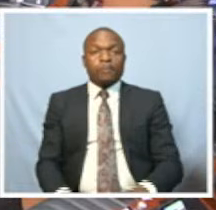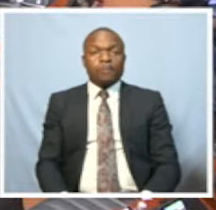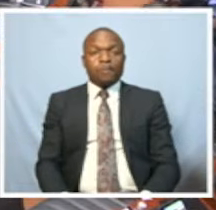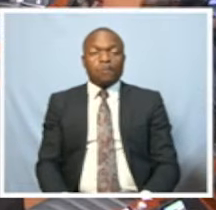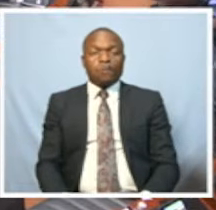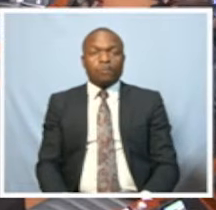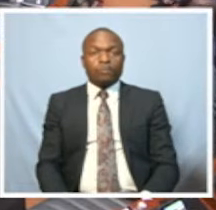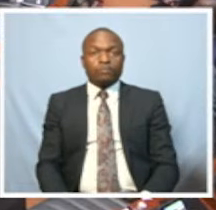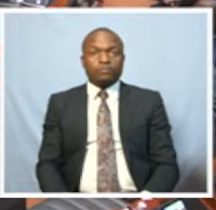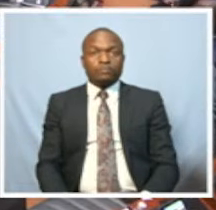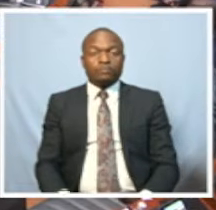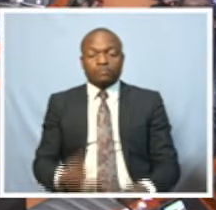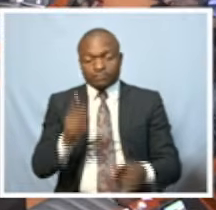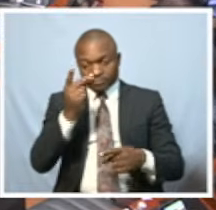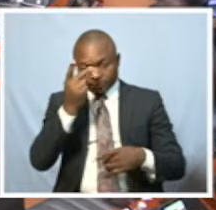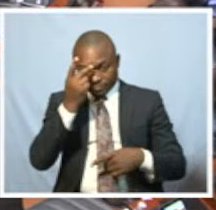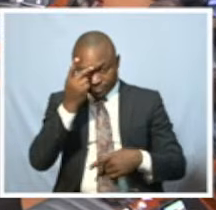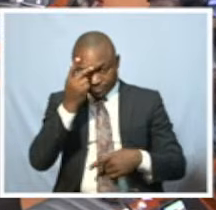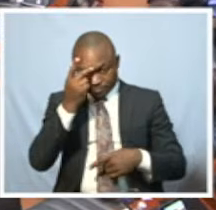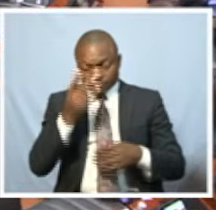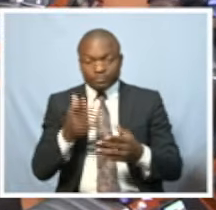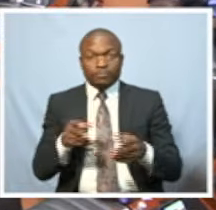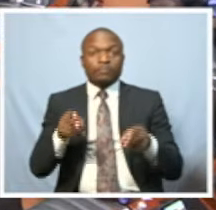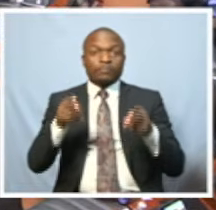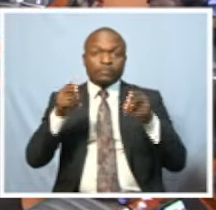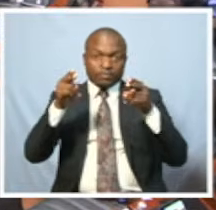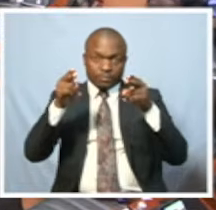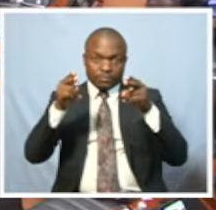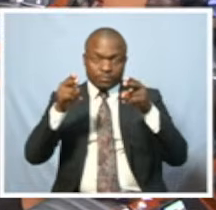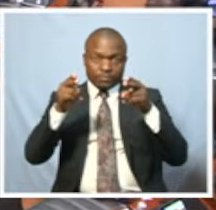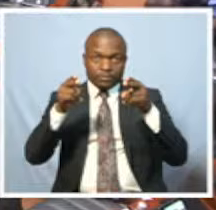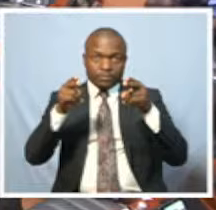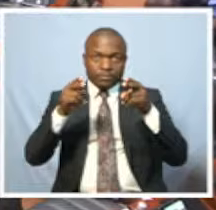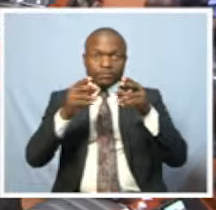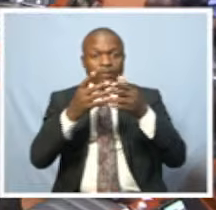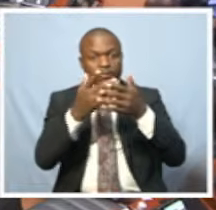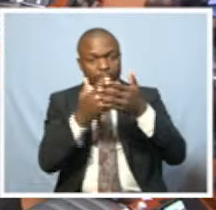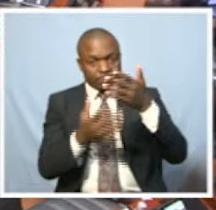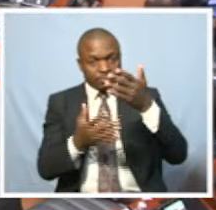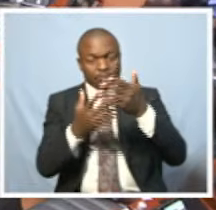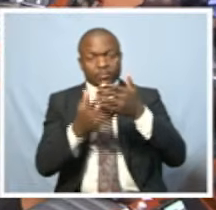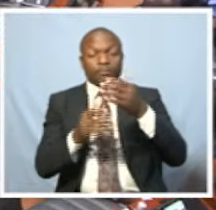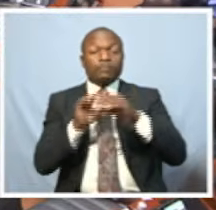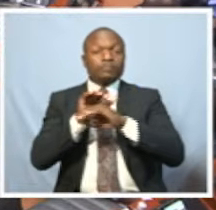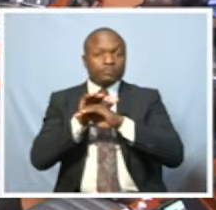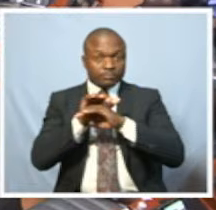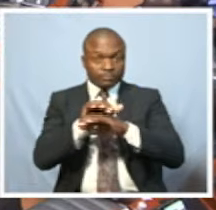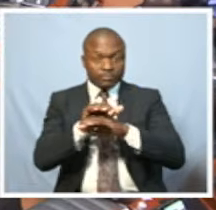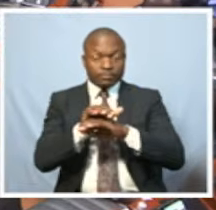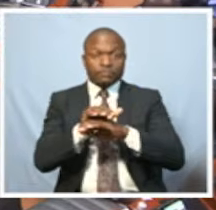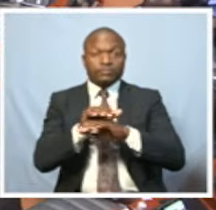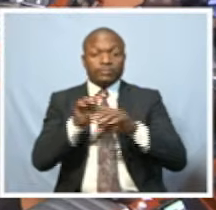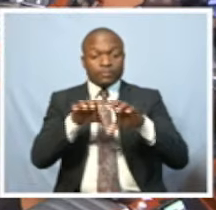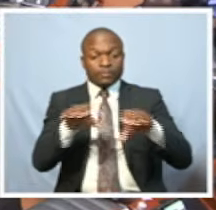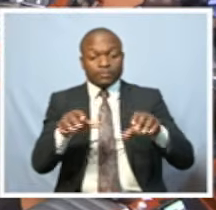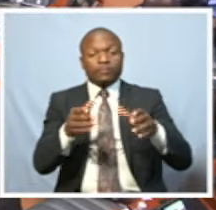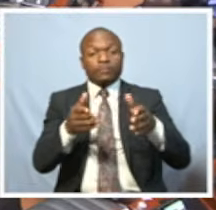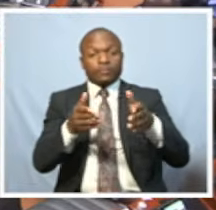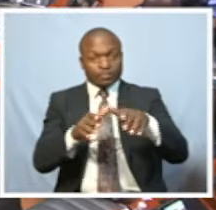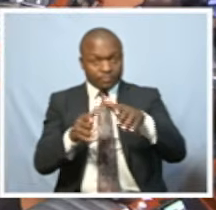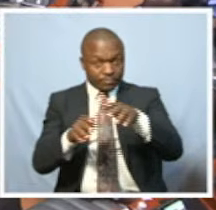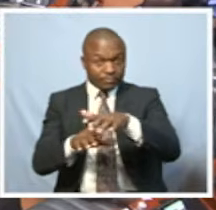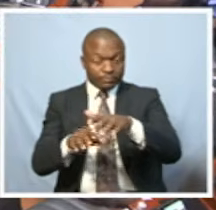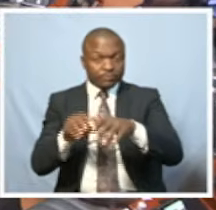heart diseases, and high blood pressure. That's for maternal mortalities. And for infant mortalities,